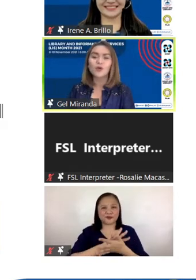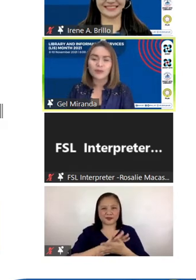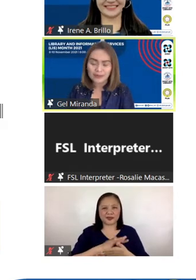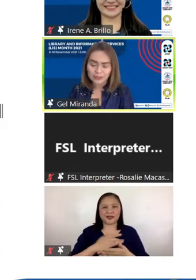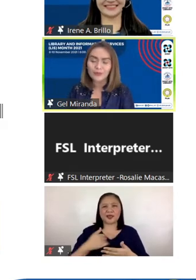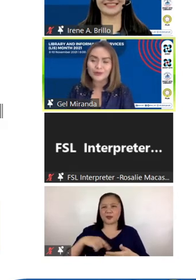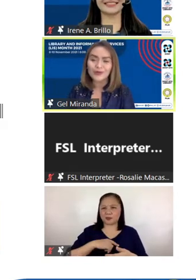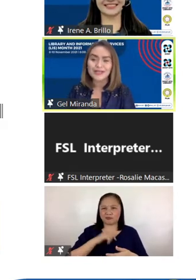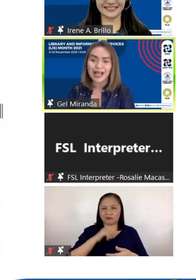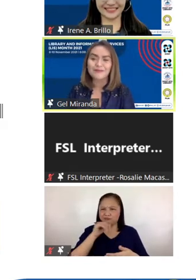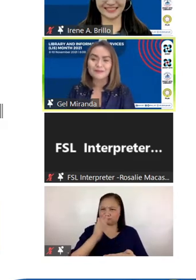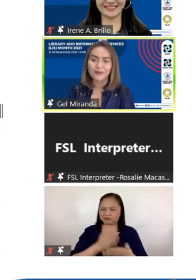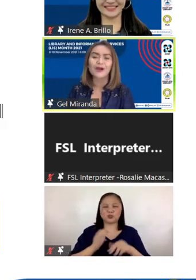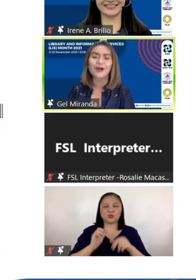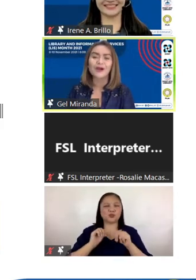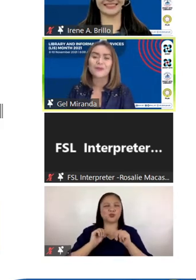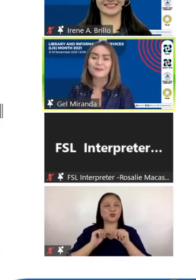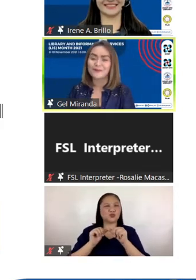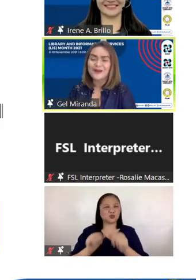kami huminto sa aming